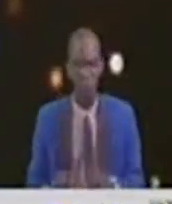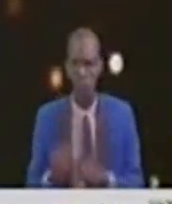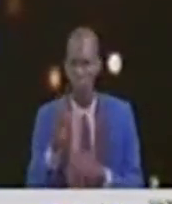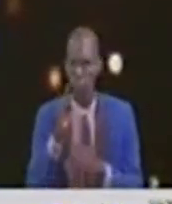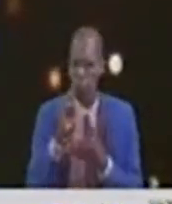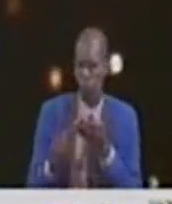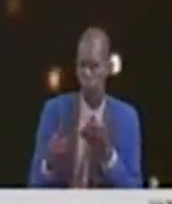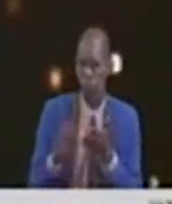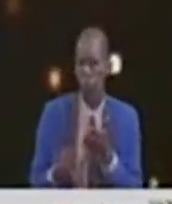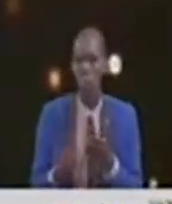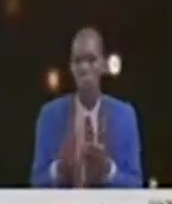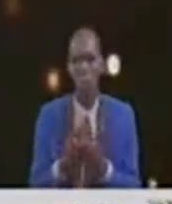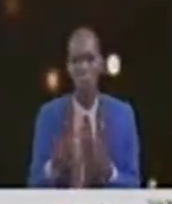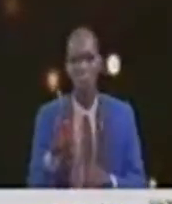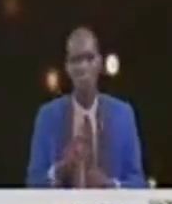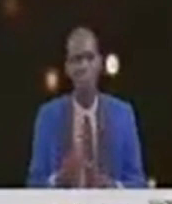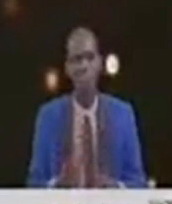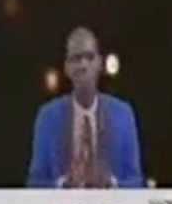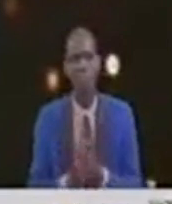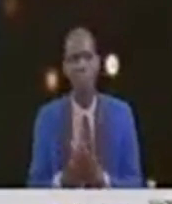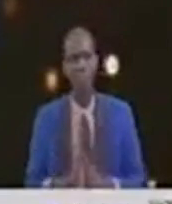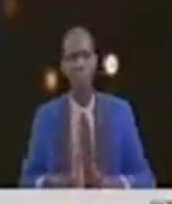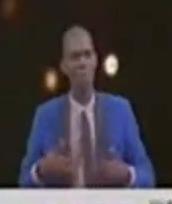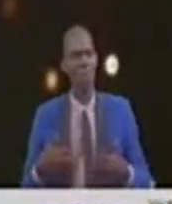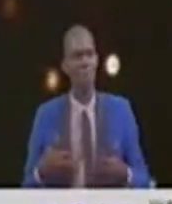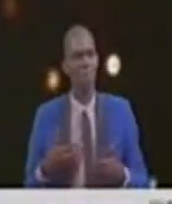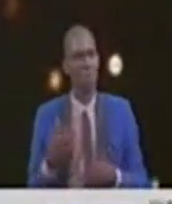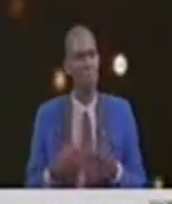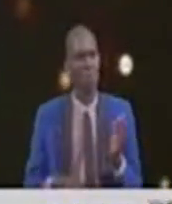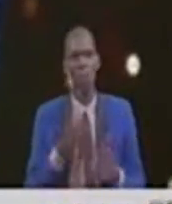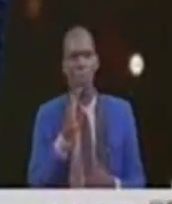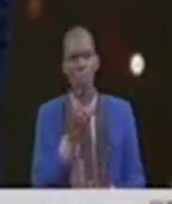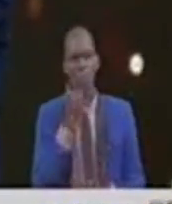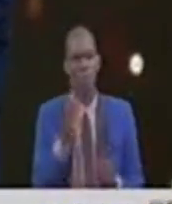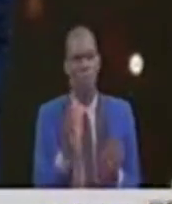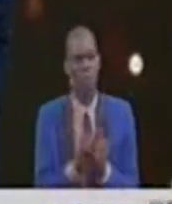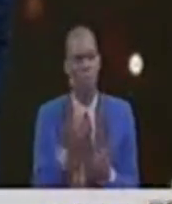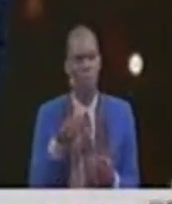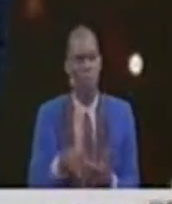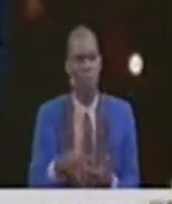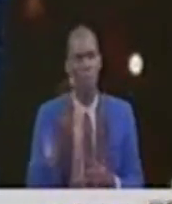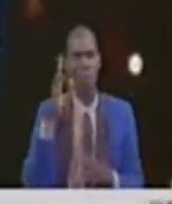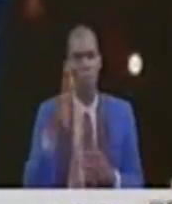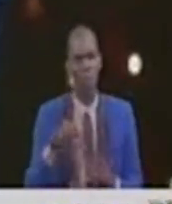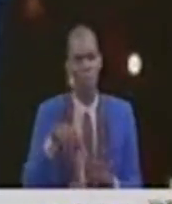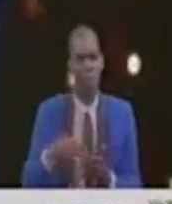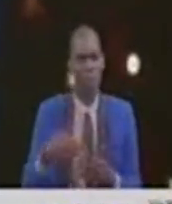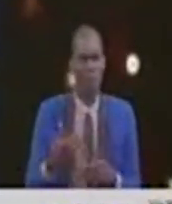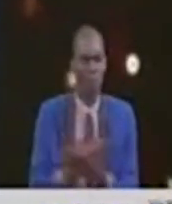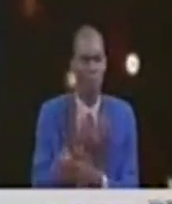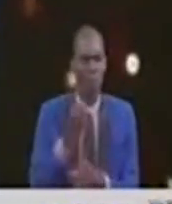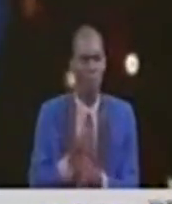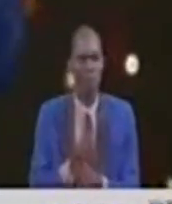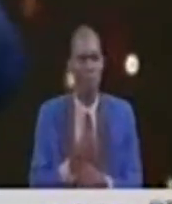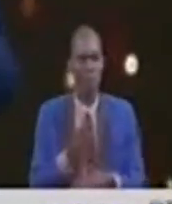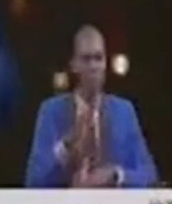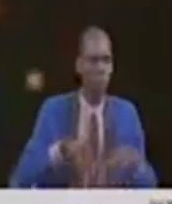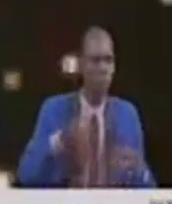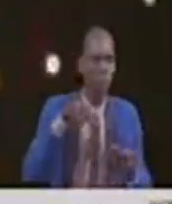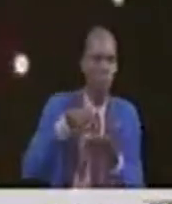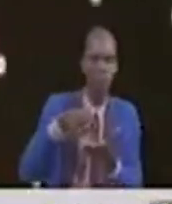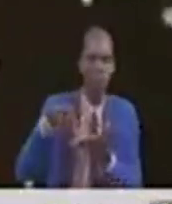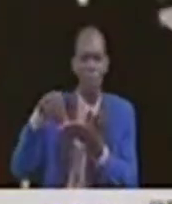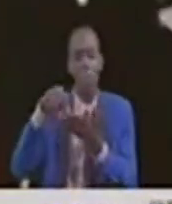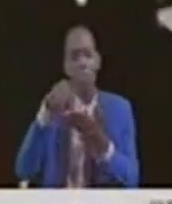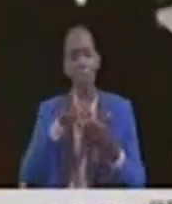get offended, what's happening to the pastor this new year, mentioning this and mentioning that, okay, if